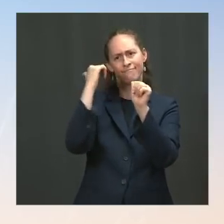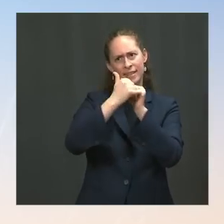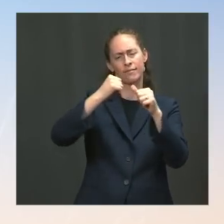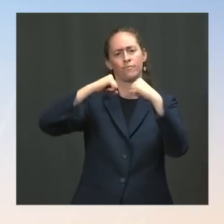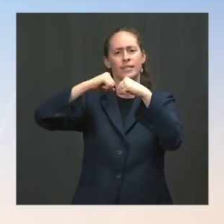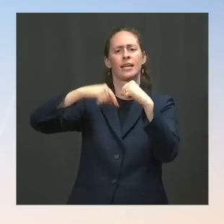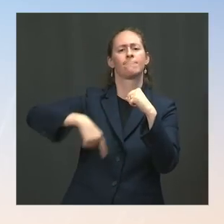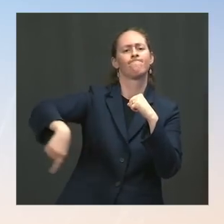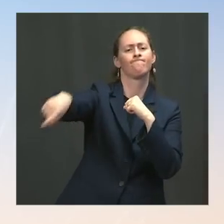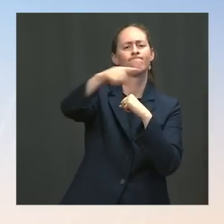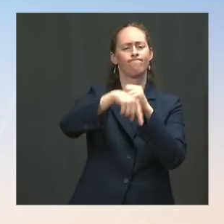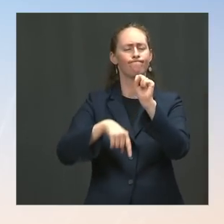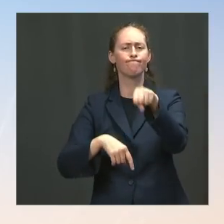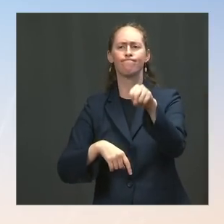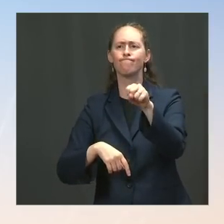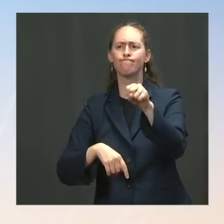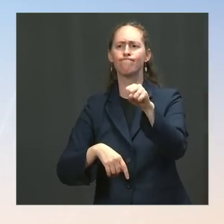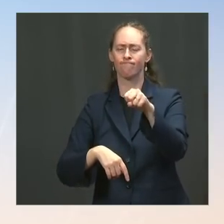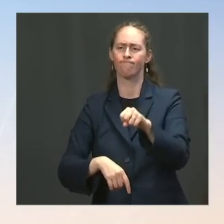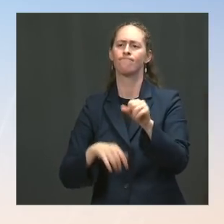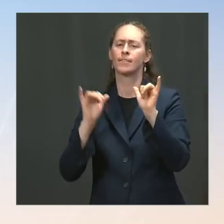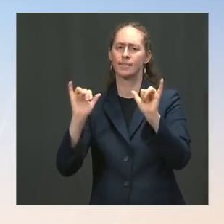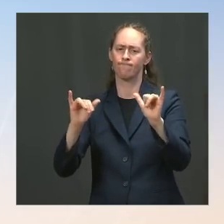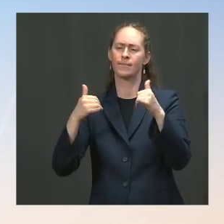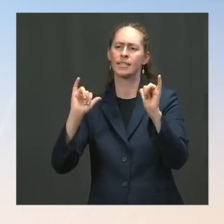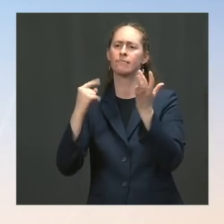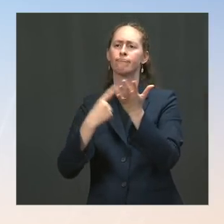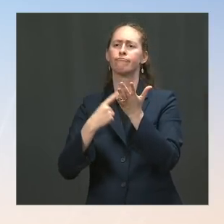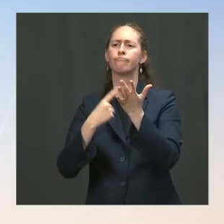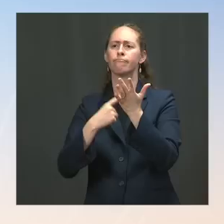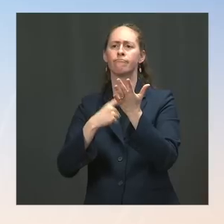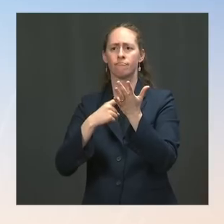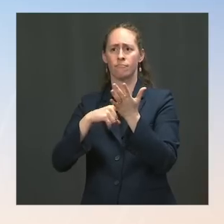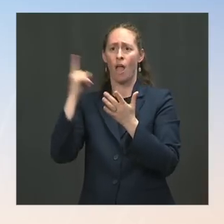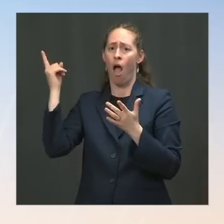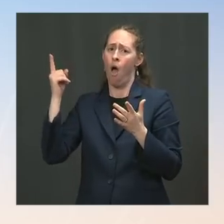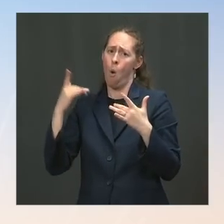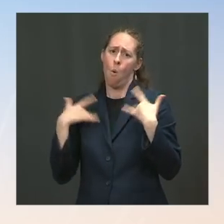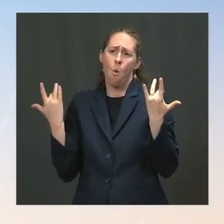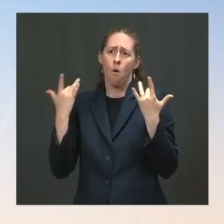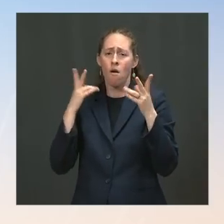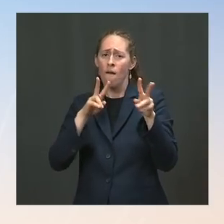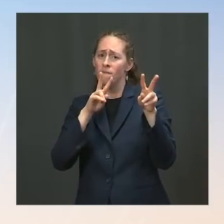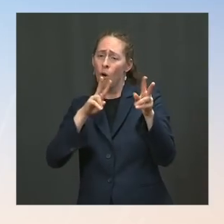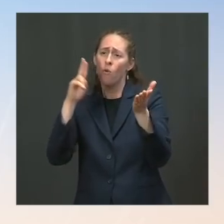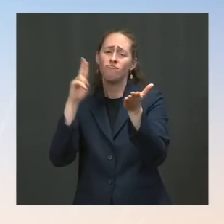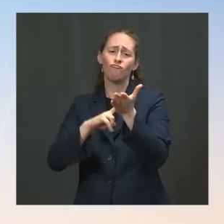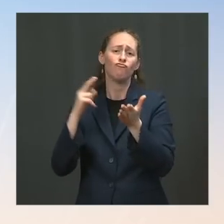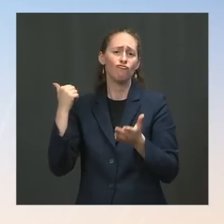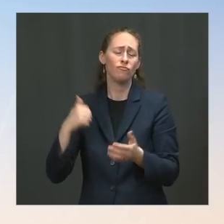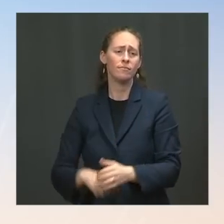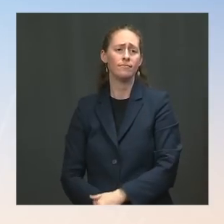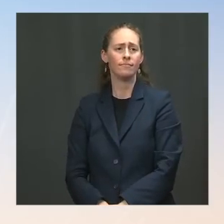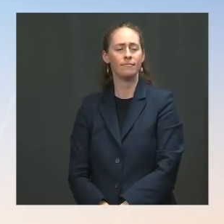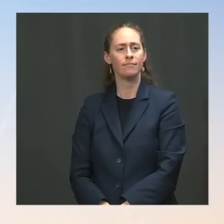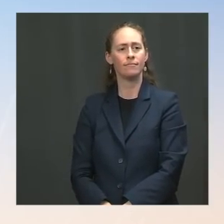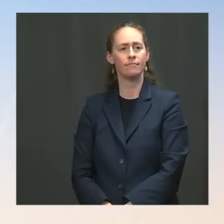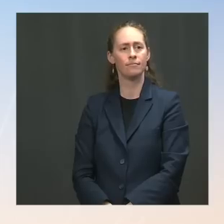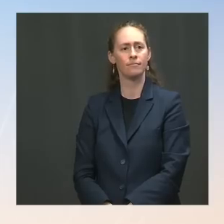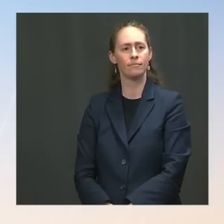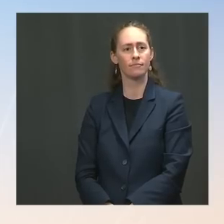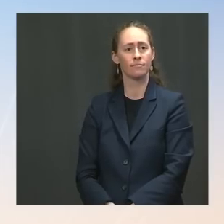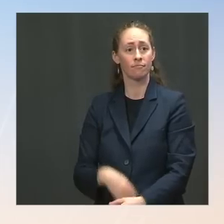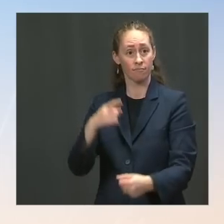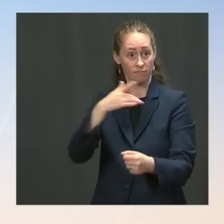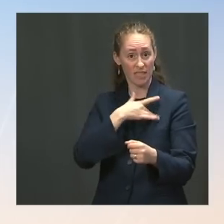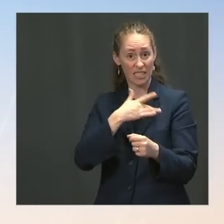ongoing discussions about that. The president would love to sign federal legislation into law. And does the president think Texas Democrats should stay in town this time?